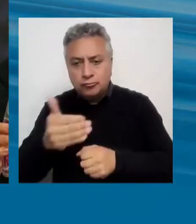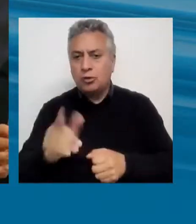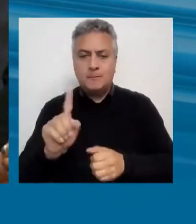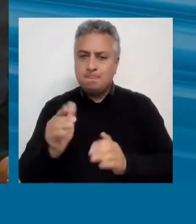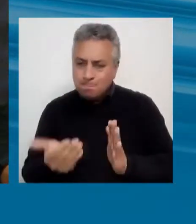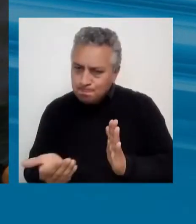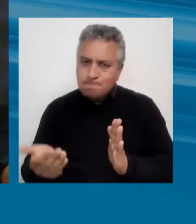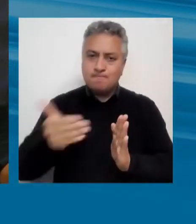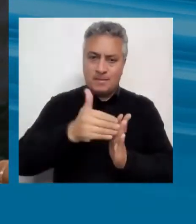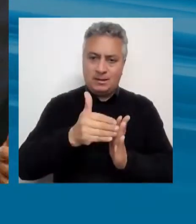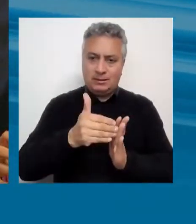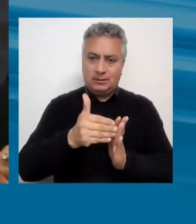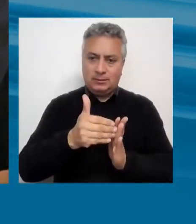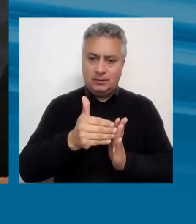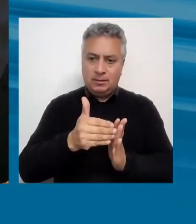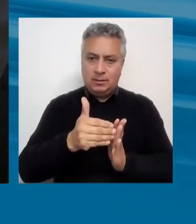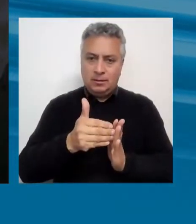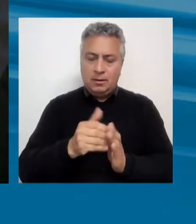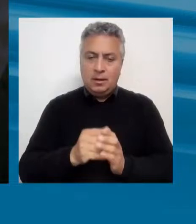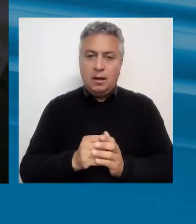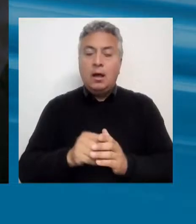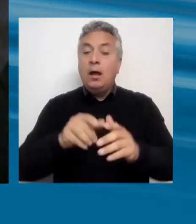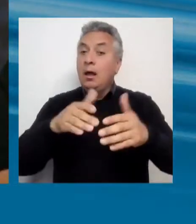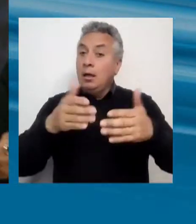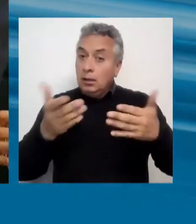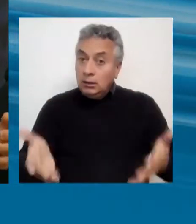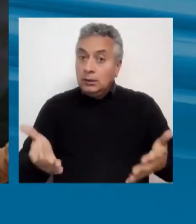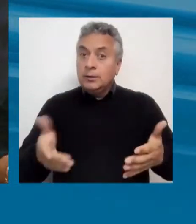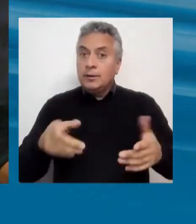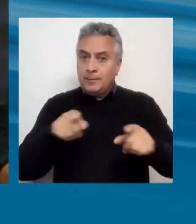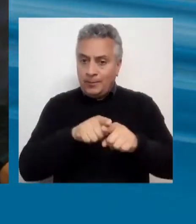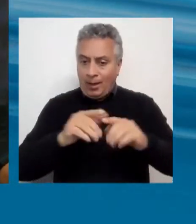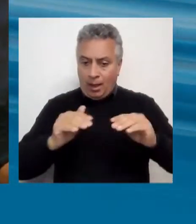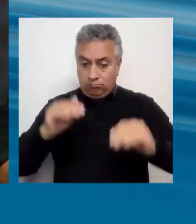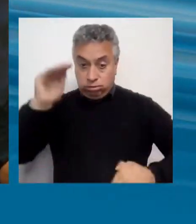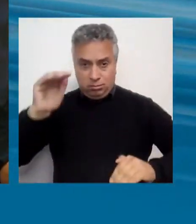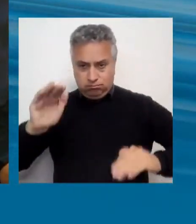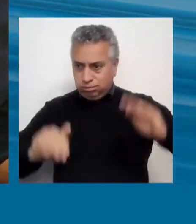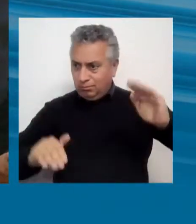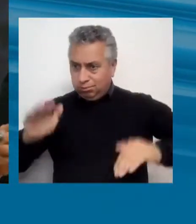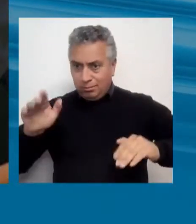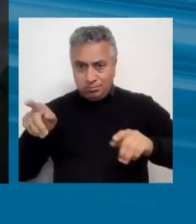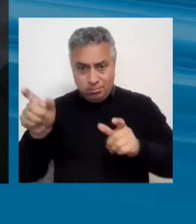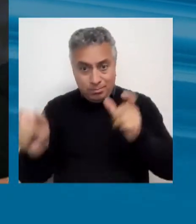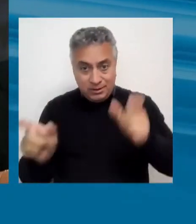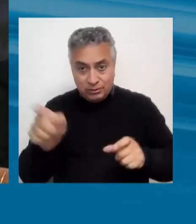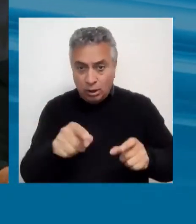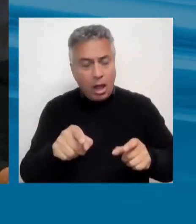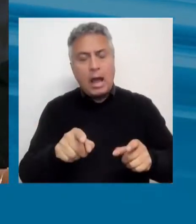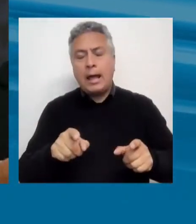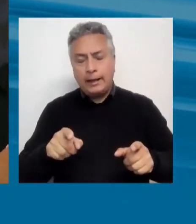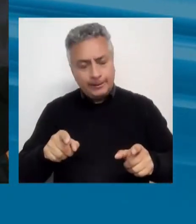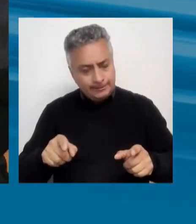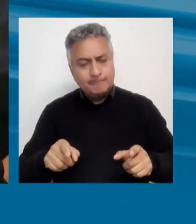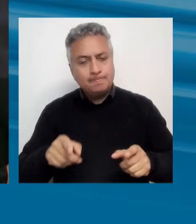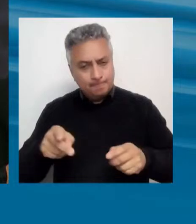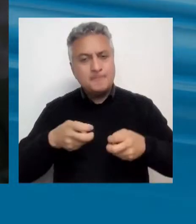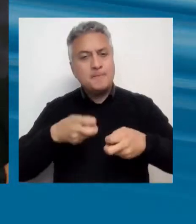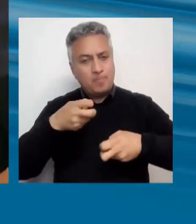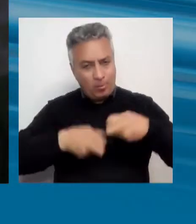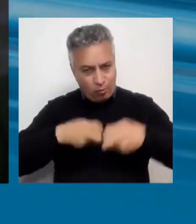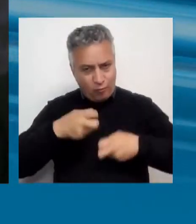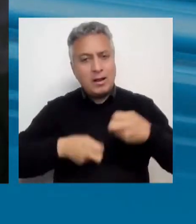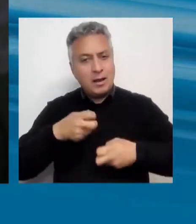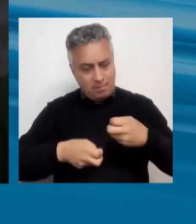this reason that it is of the utmost importance to overcome inequality. Inequality has become one of the